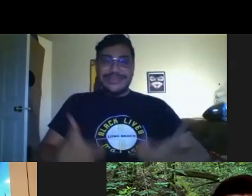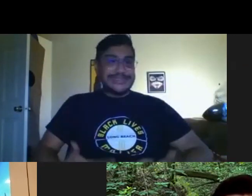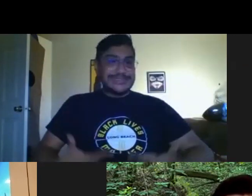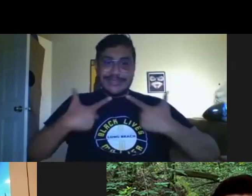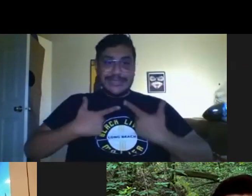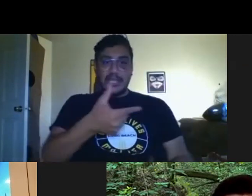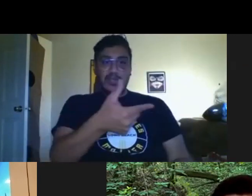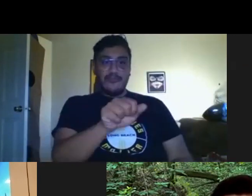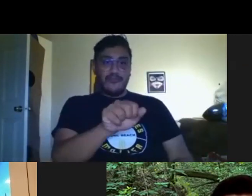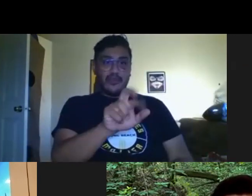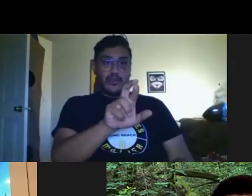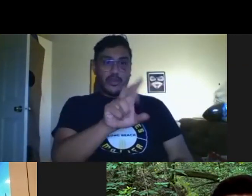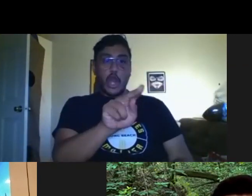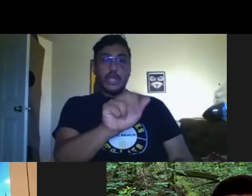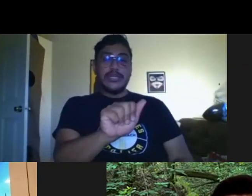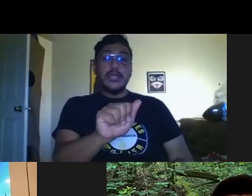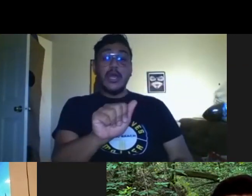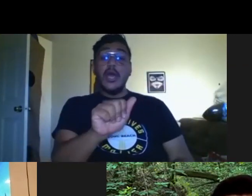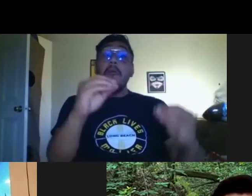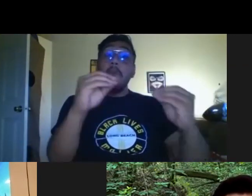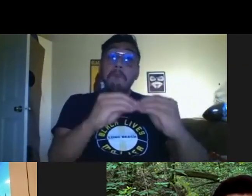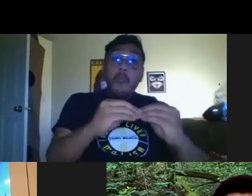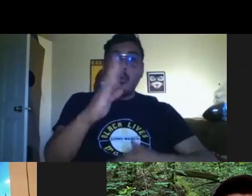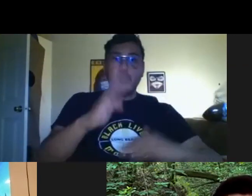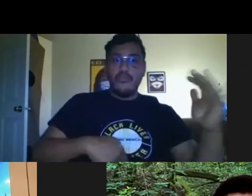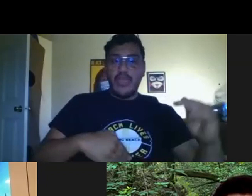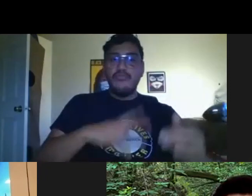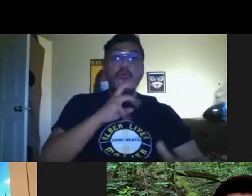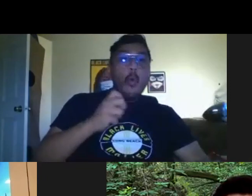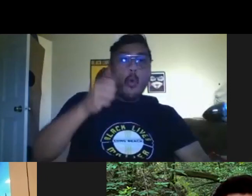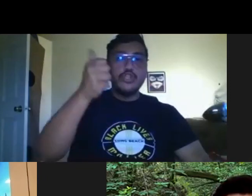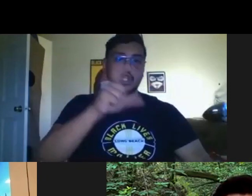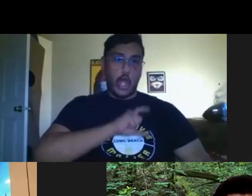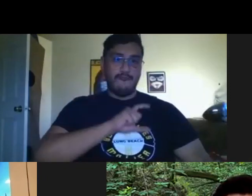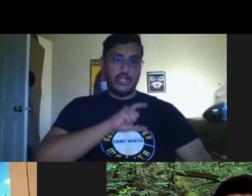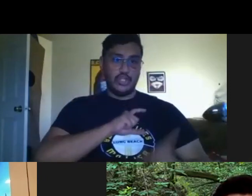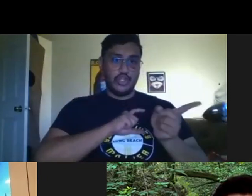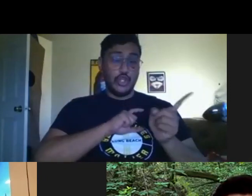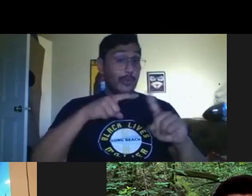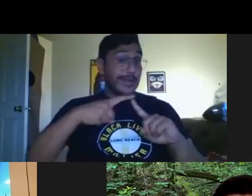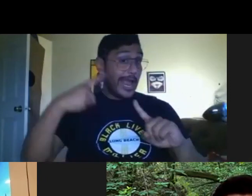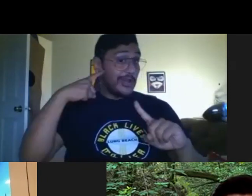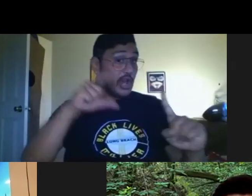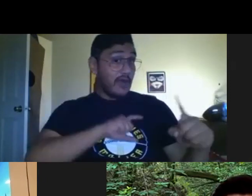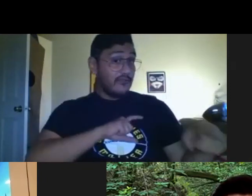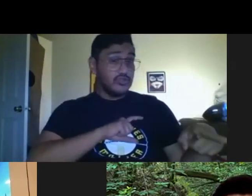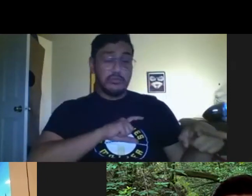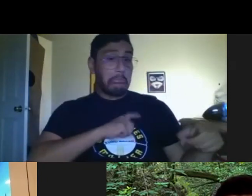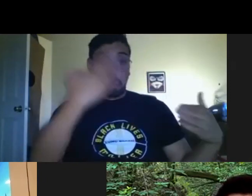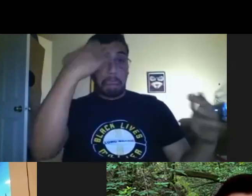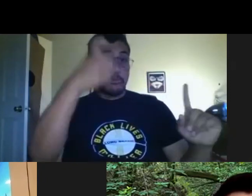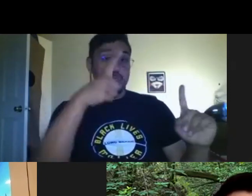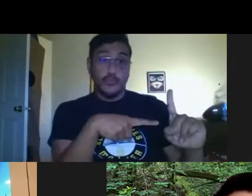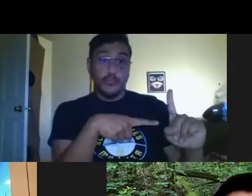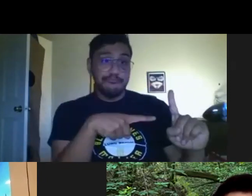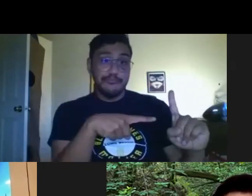the oldest officer in that department. And when I heard about this officer, it was an officer I did not know because we grew up in